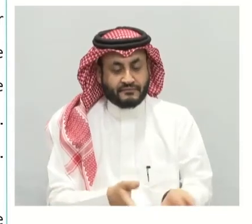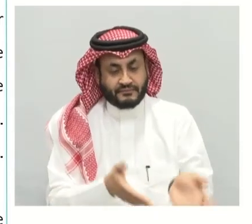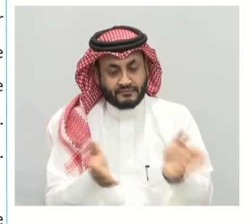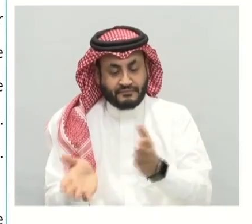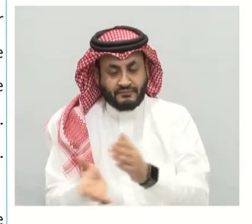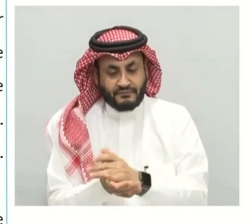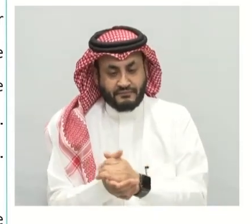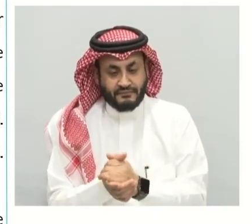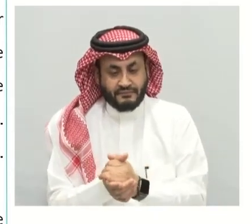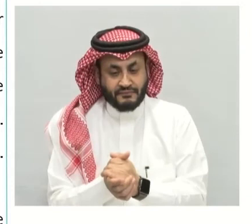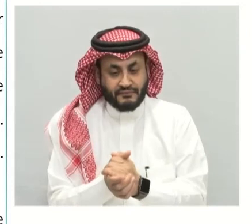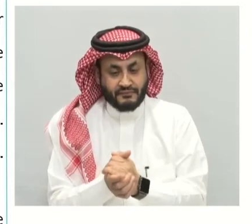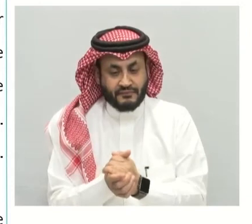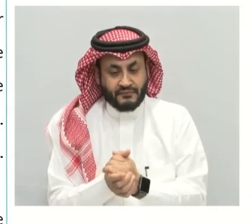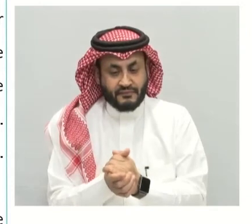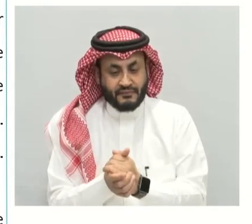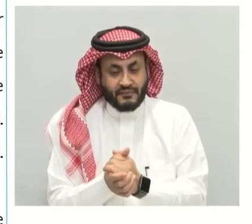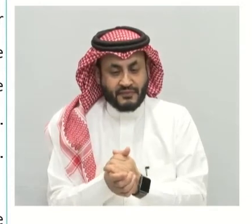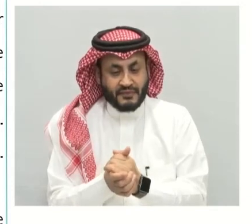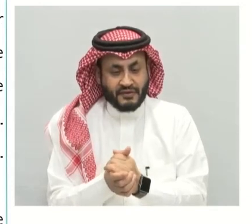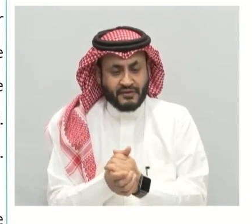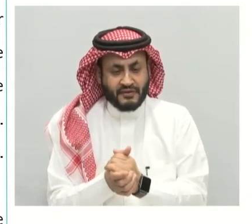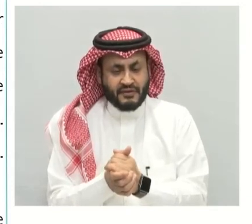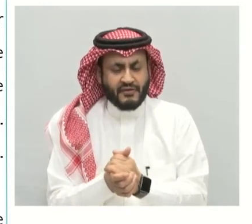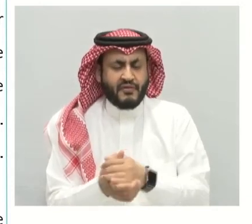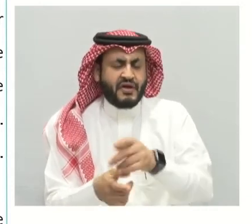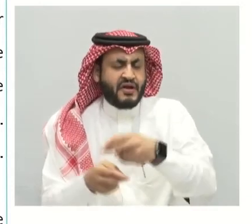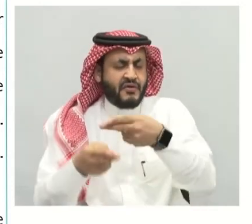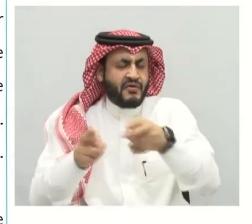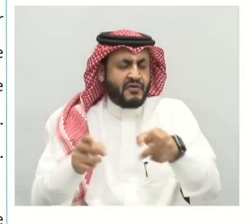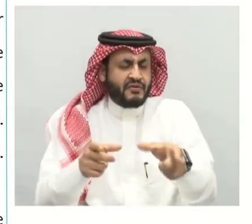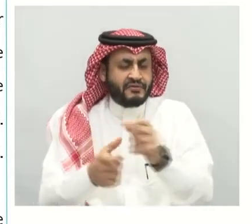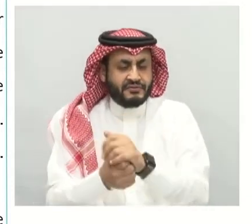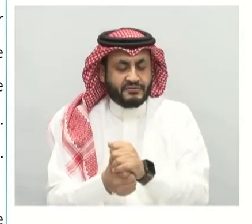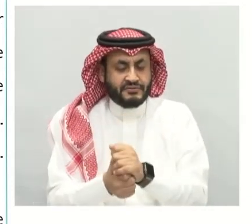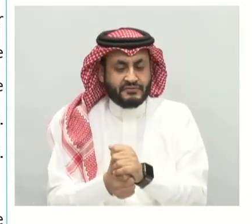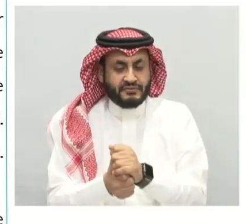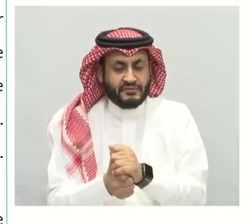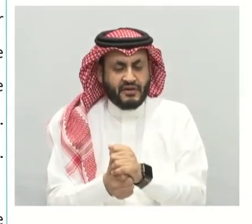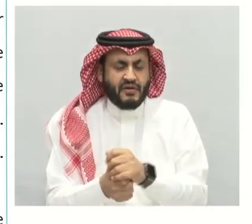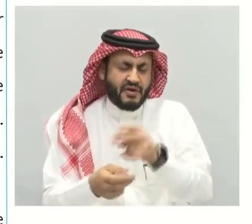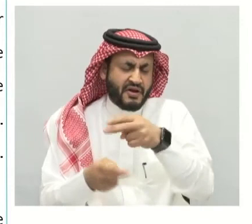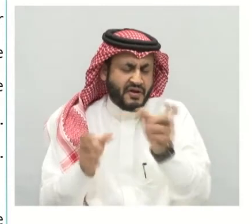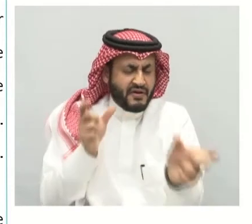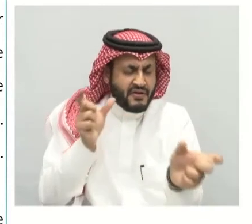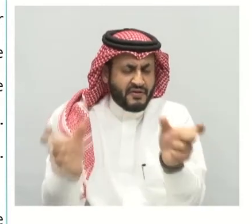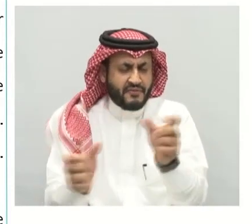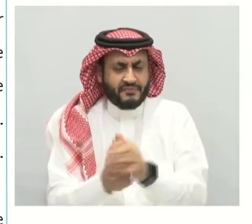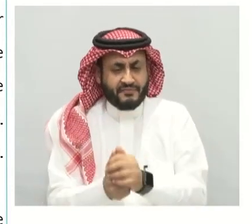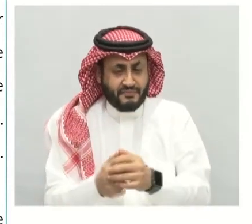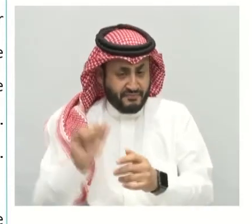have answered this question, where can we differentiate between the infinitive and gerund? And we said